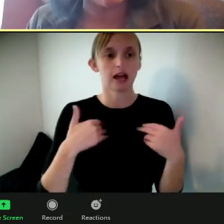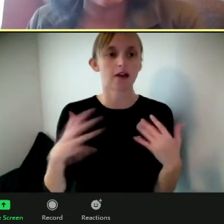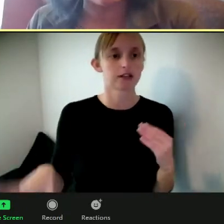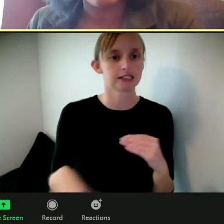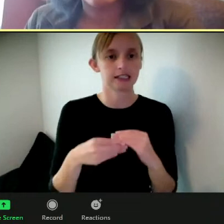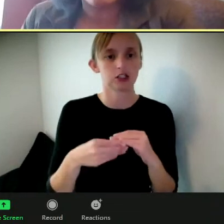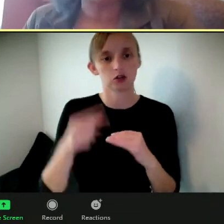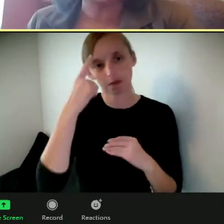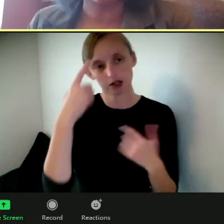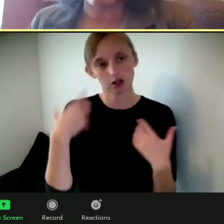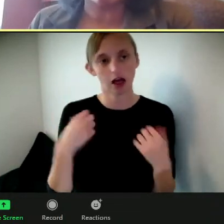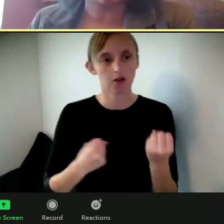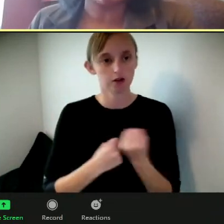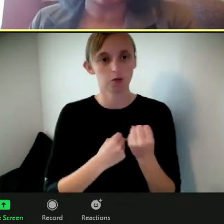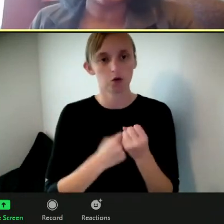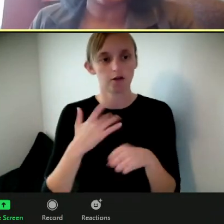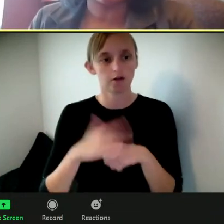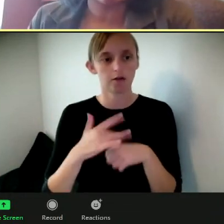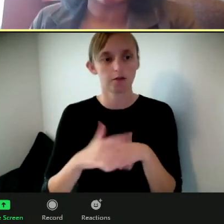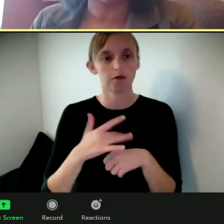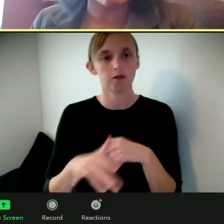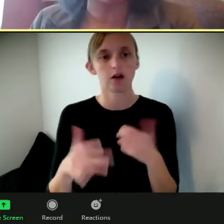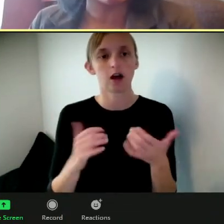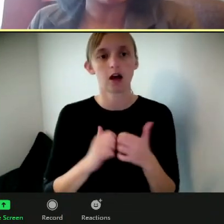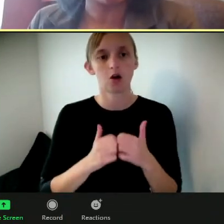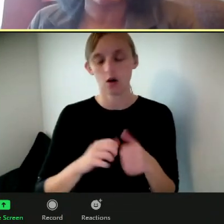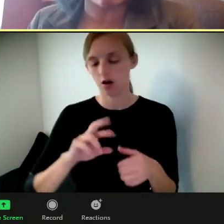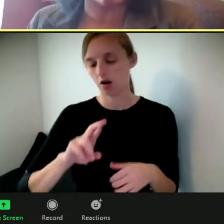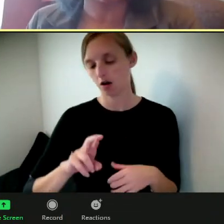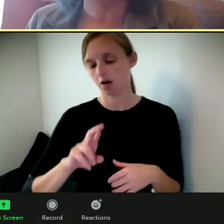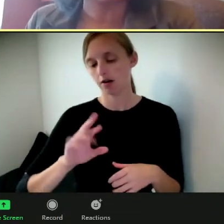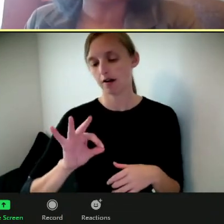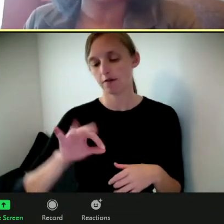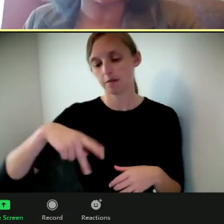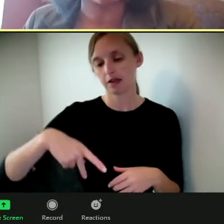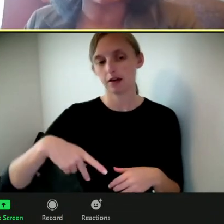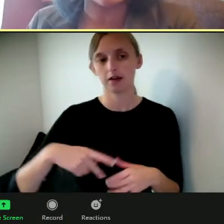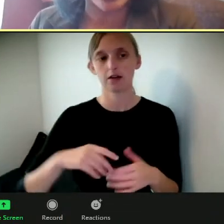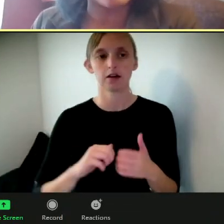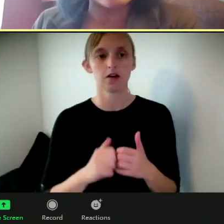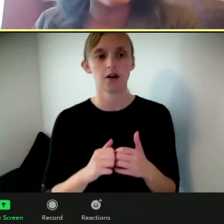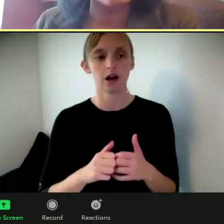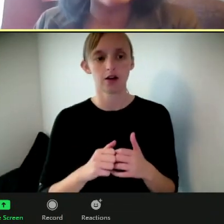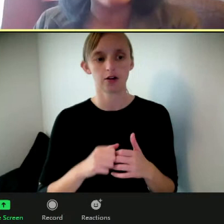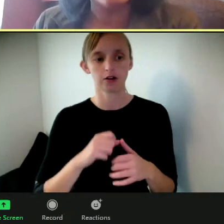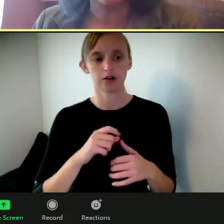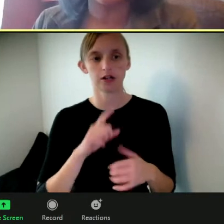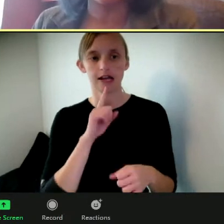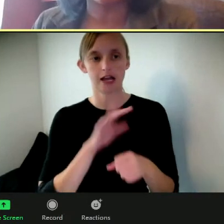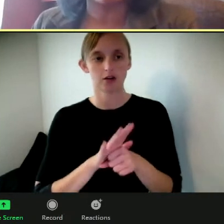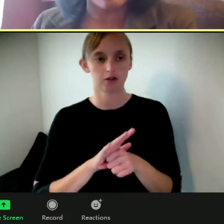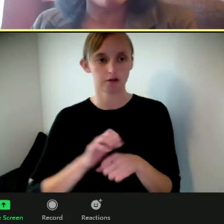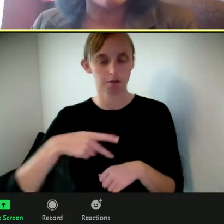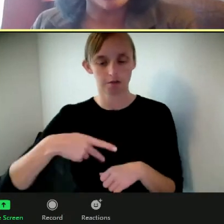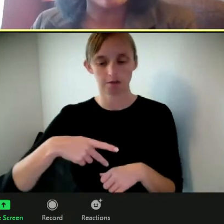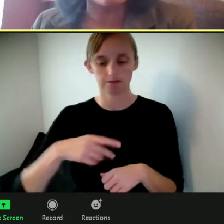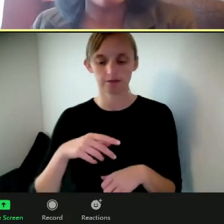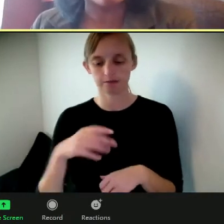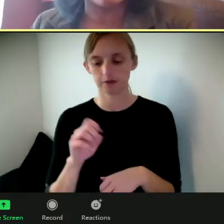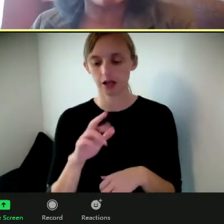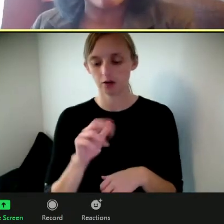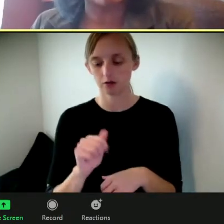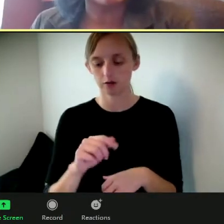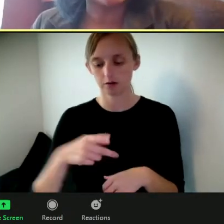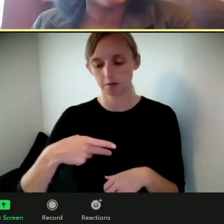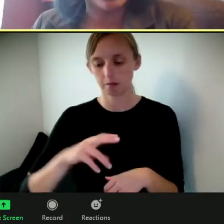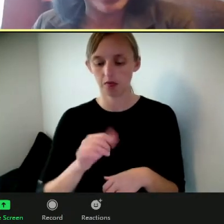health supports. And that was through an RFP that we did. And a part of that was through, our ERA funding because we saw it as a need. So we've done a lot